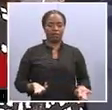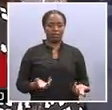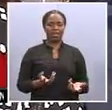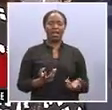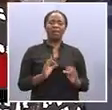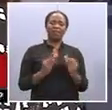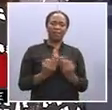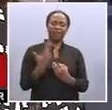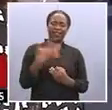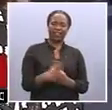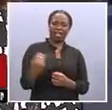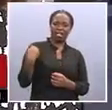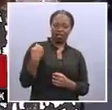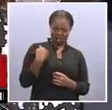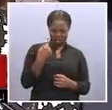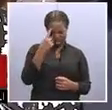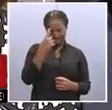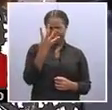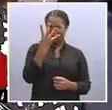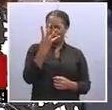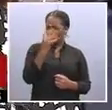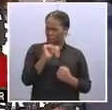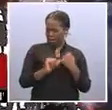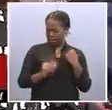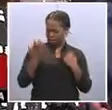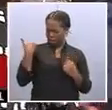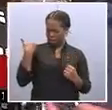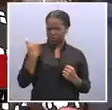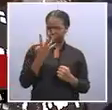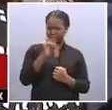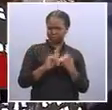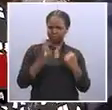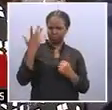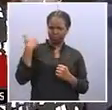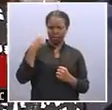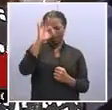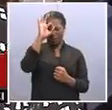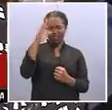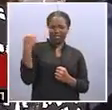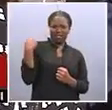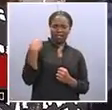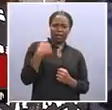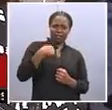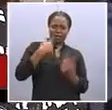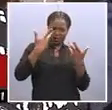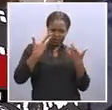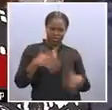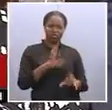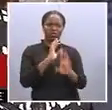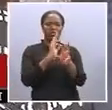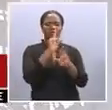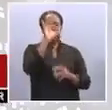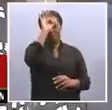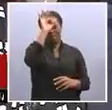raised it with me, I think it was 4 months. 4 months. Yeah, 4 months ago. And I took it up with the